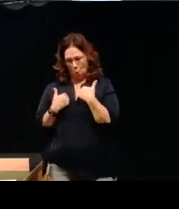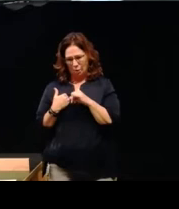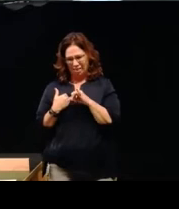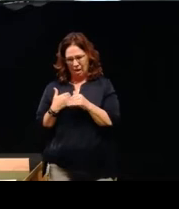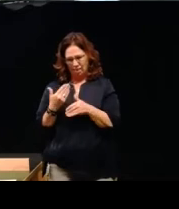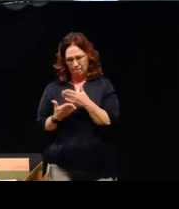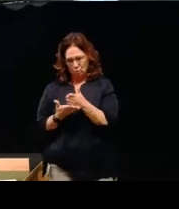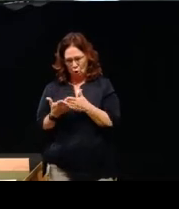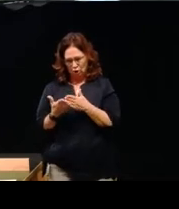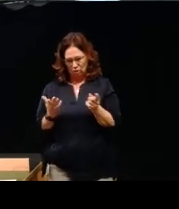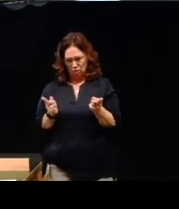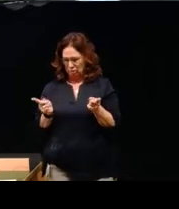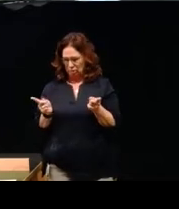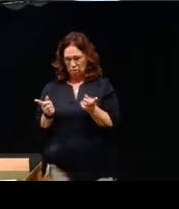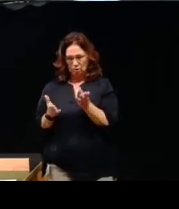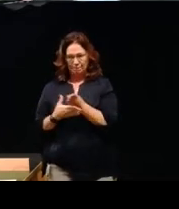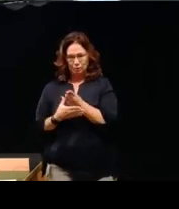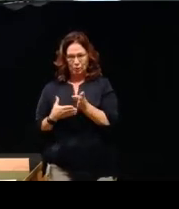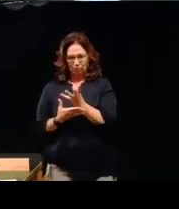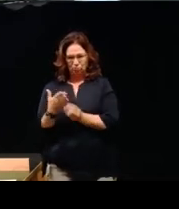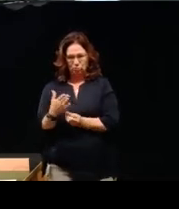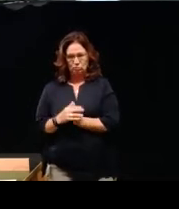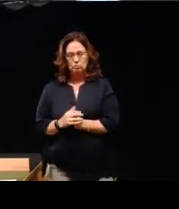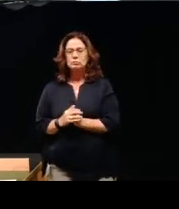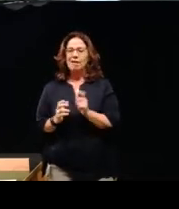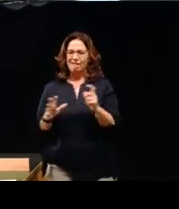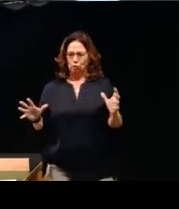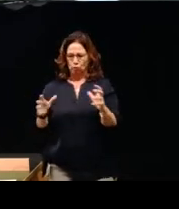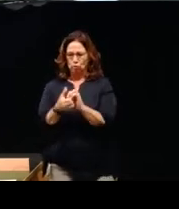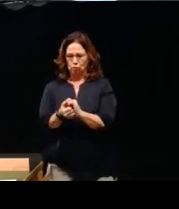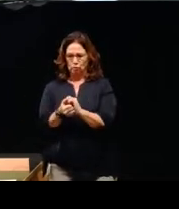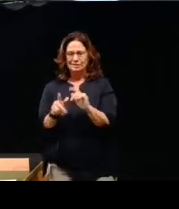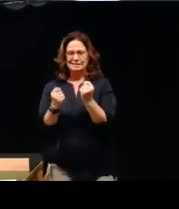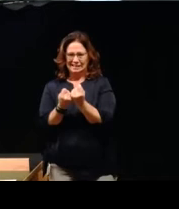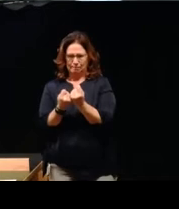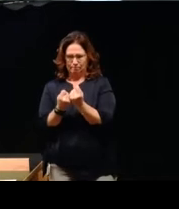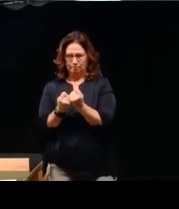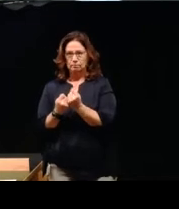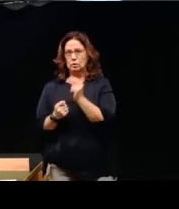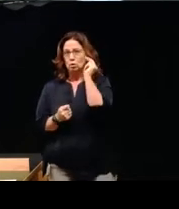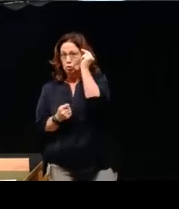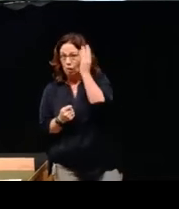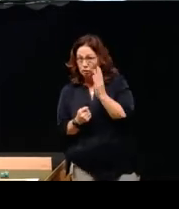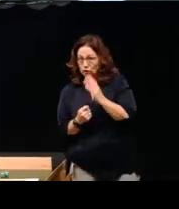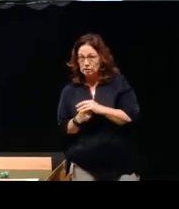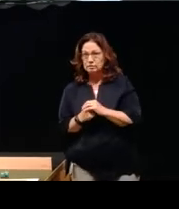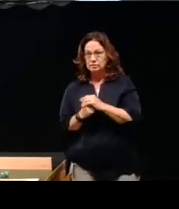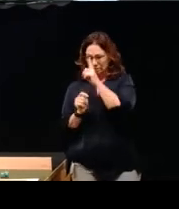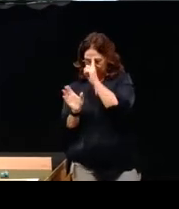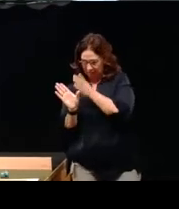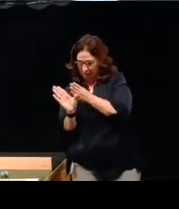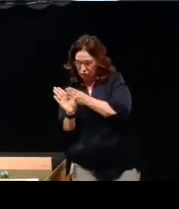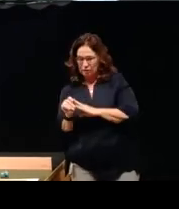and ultimately guiding care? So we've had to build a team. And that team has included neurologists,